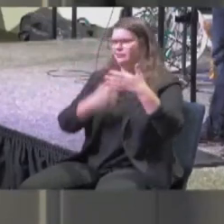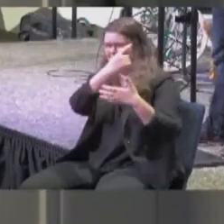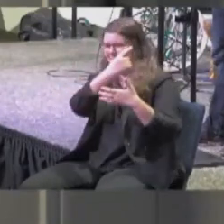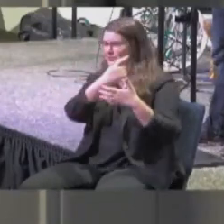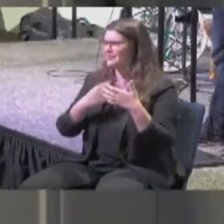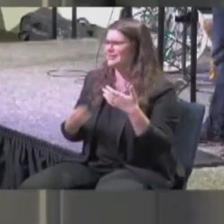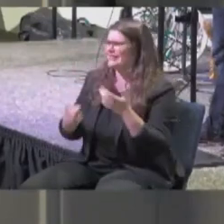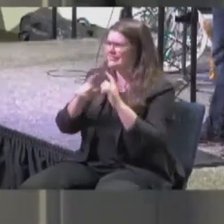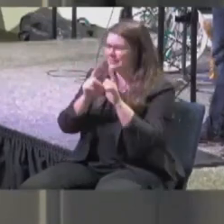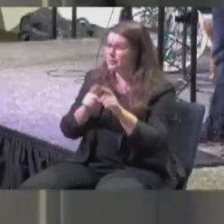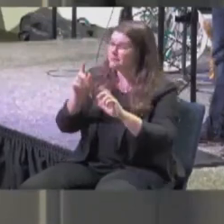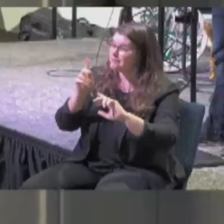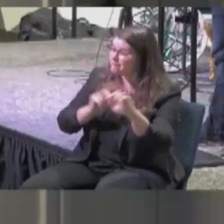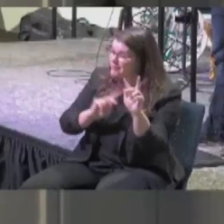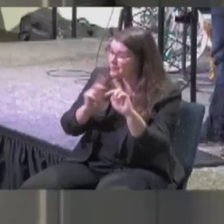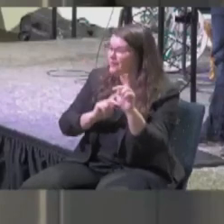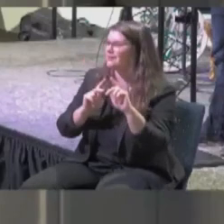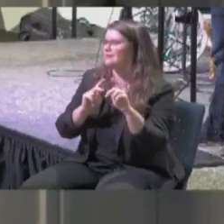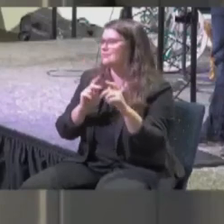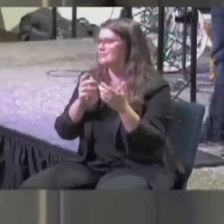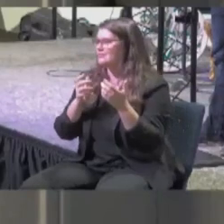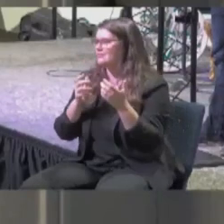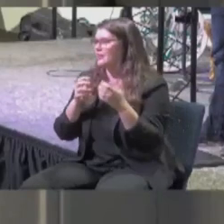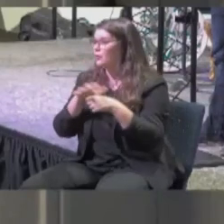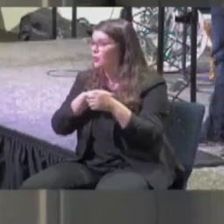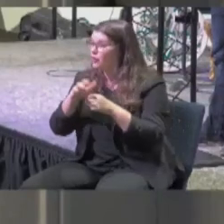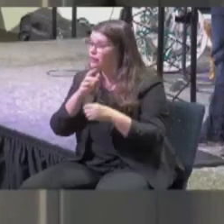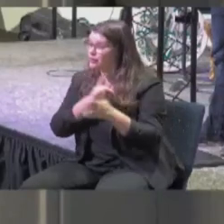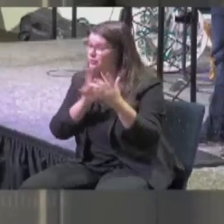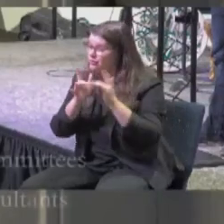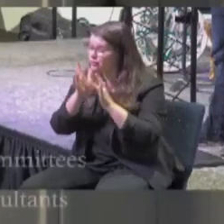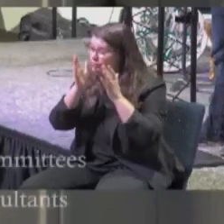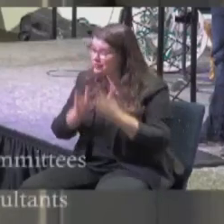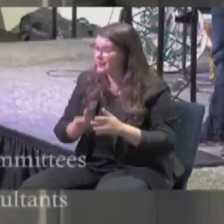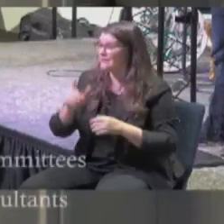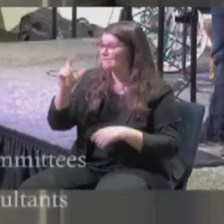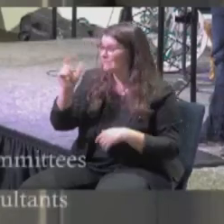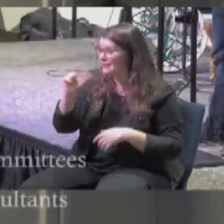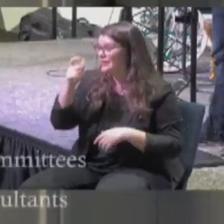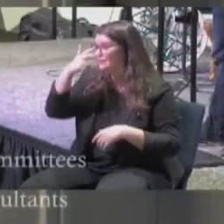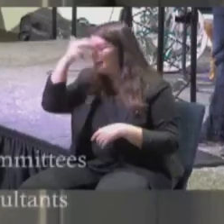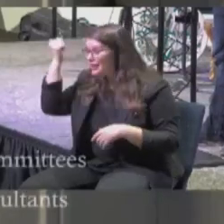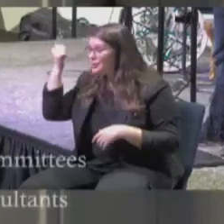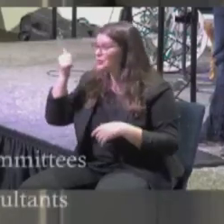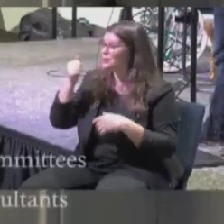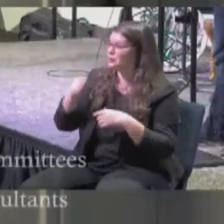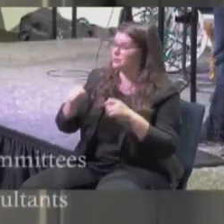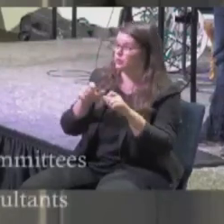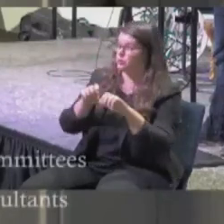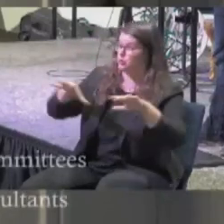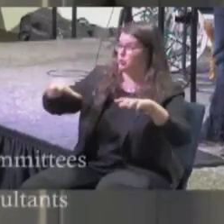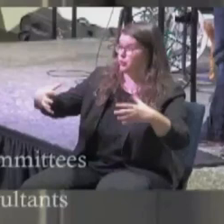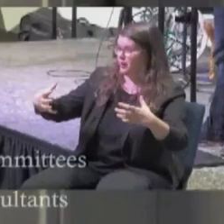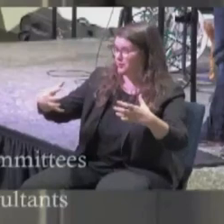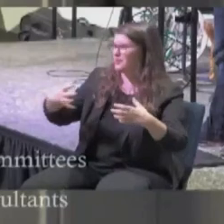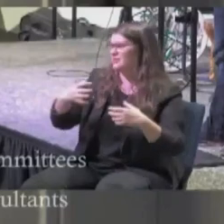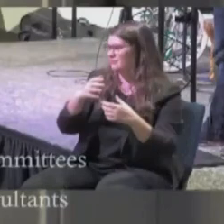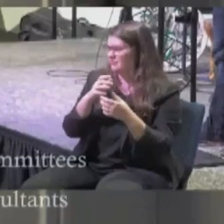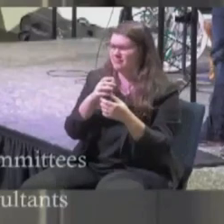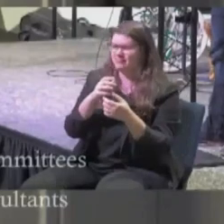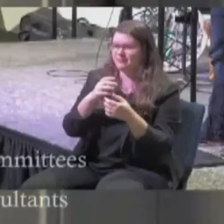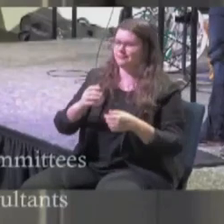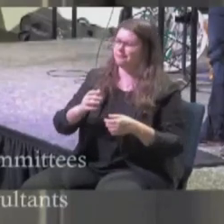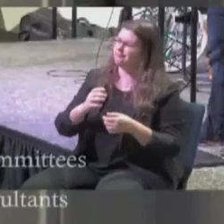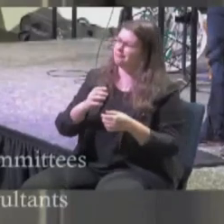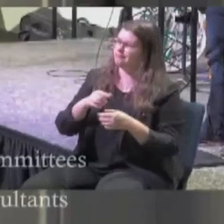service providers and artificial intelligences. The quality assurance agents have included testers,